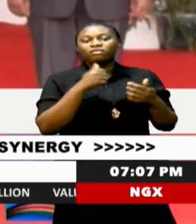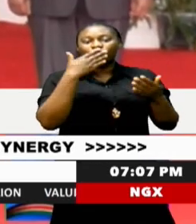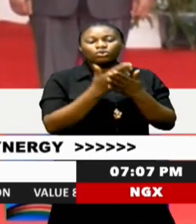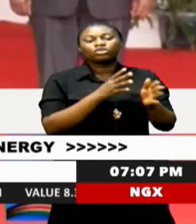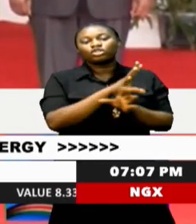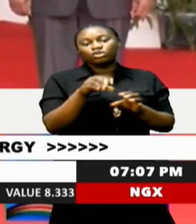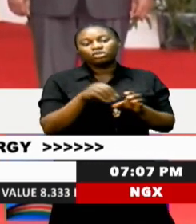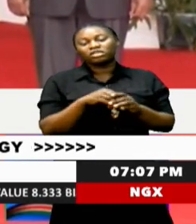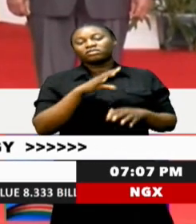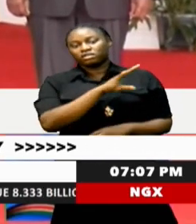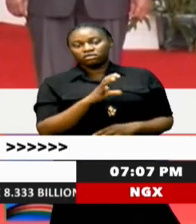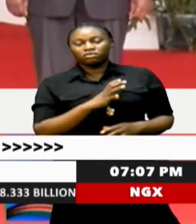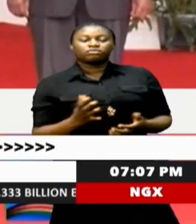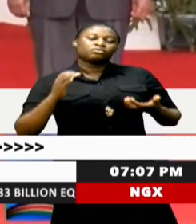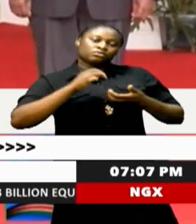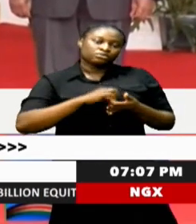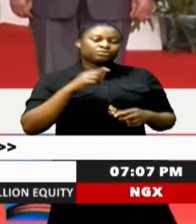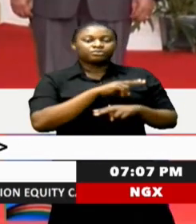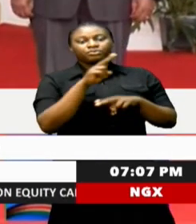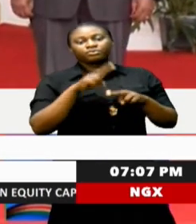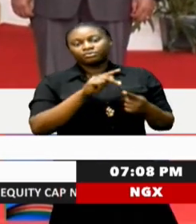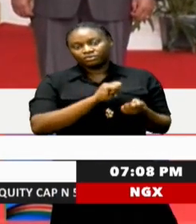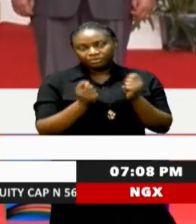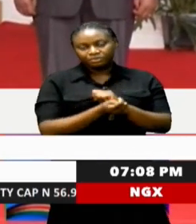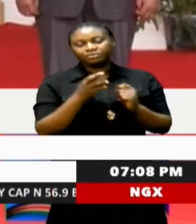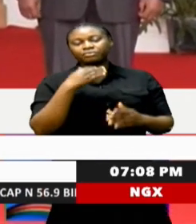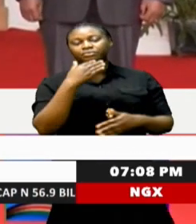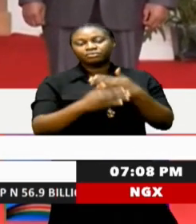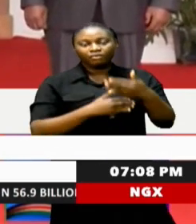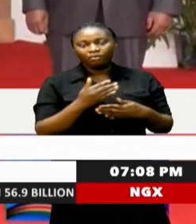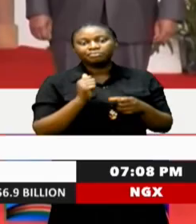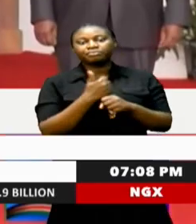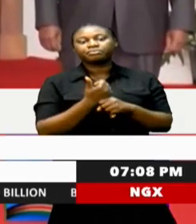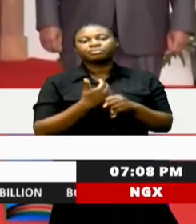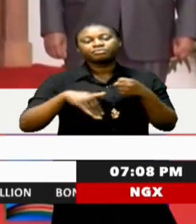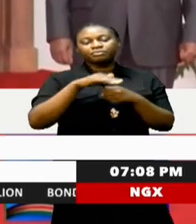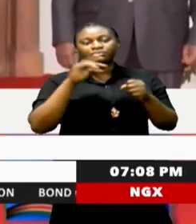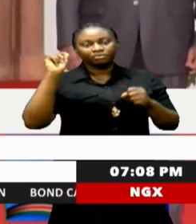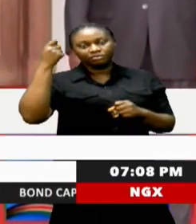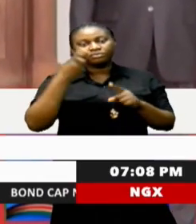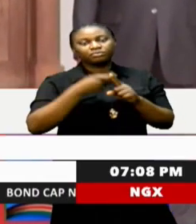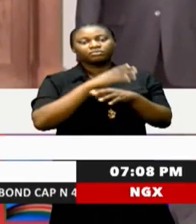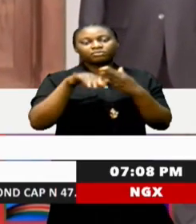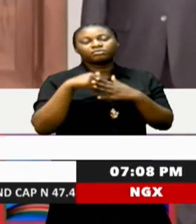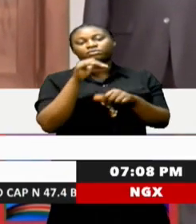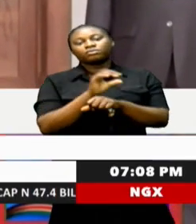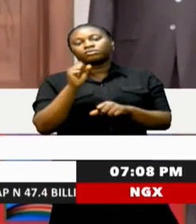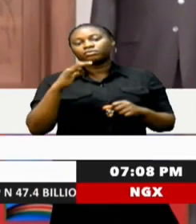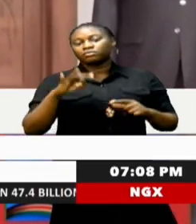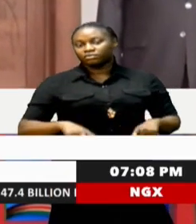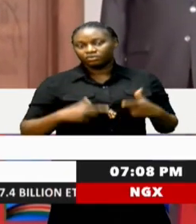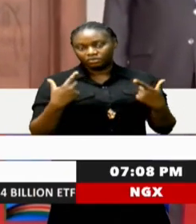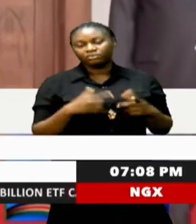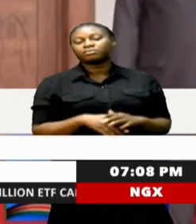citizen coalition for national transformation and progress made up of Kenyans from all walks of life," end of